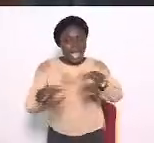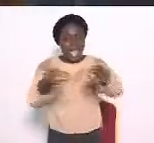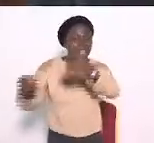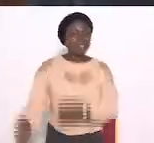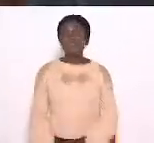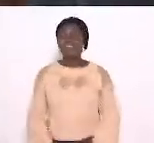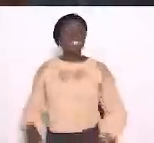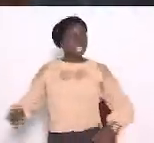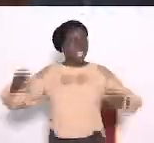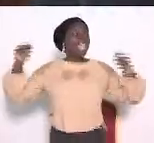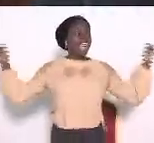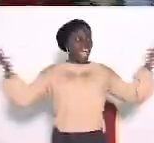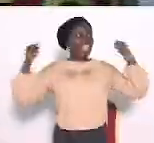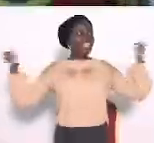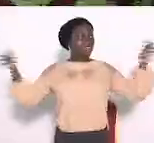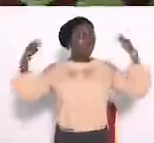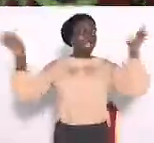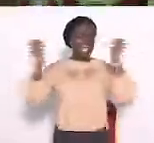wasaka